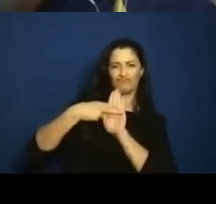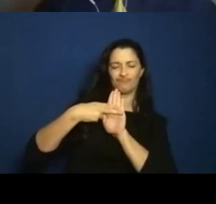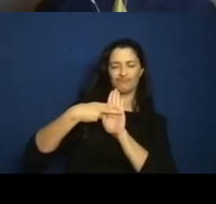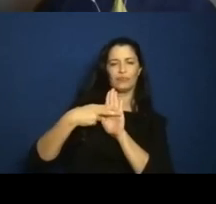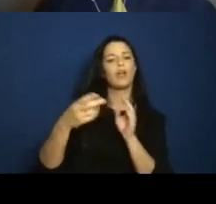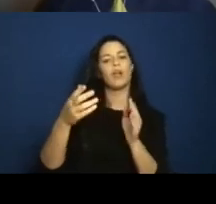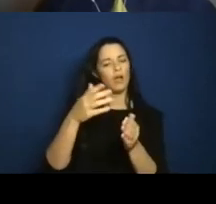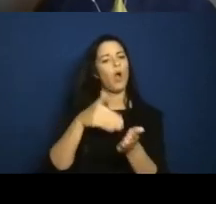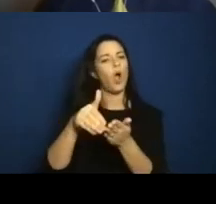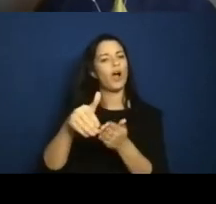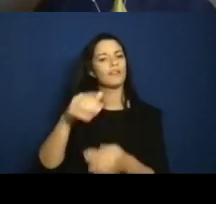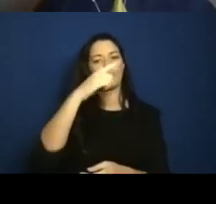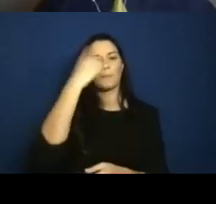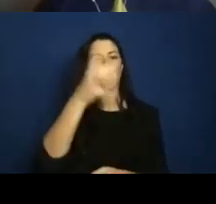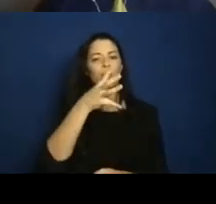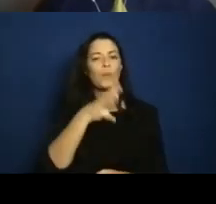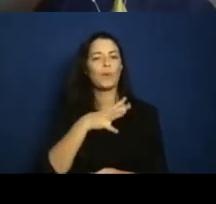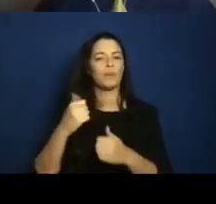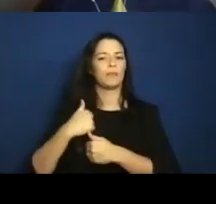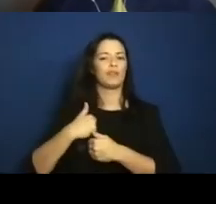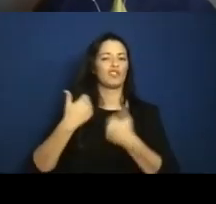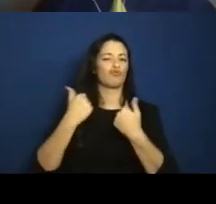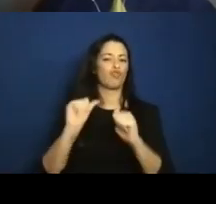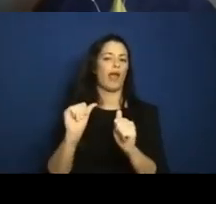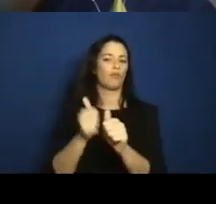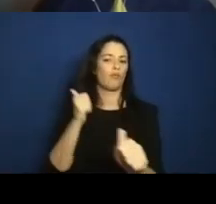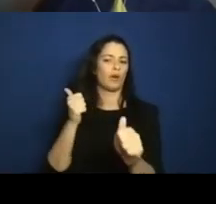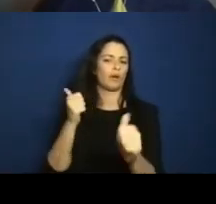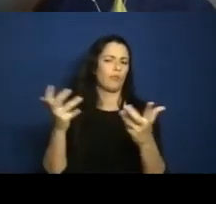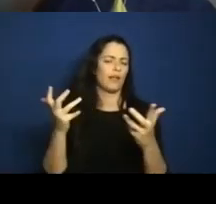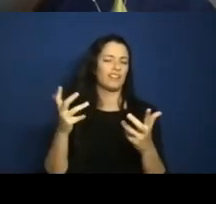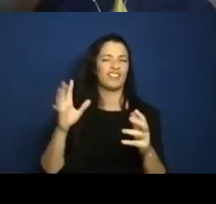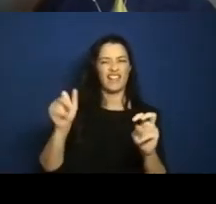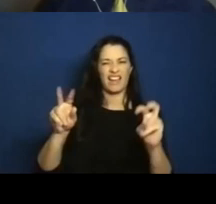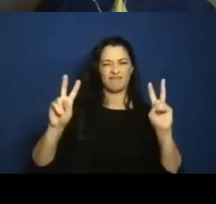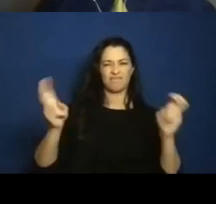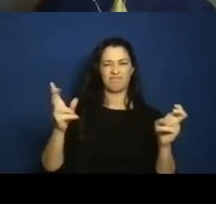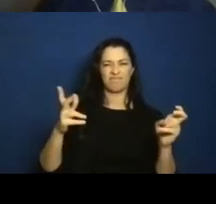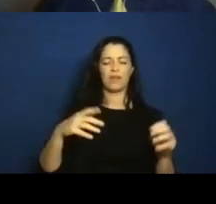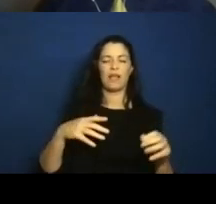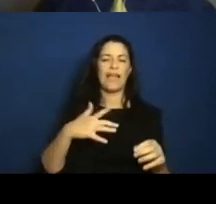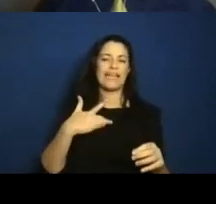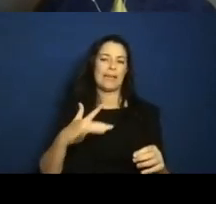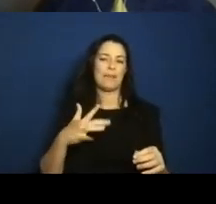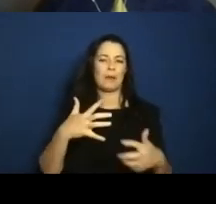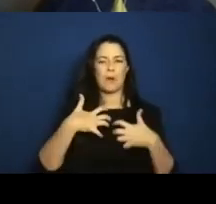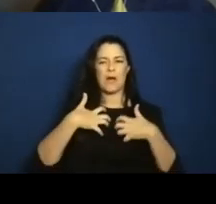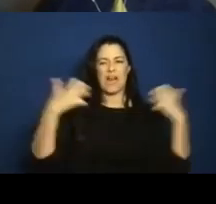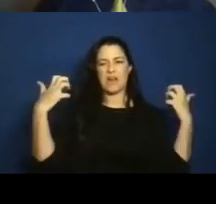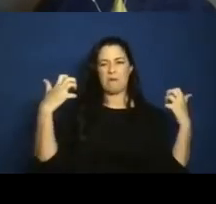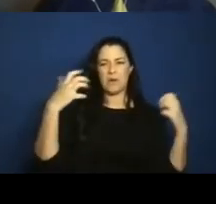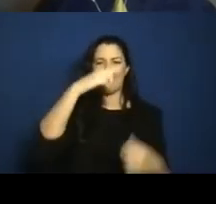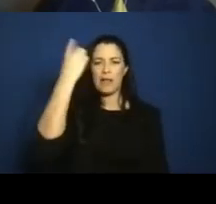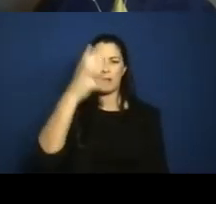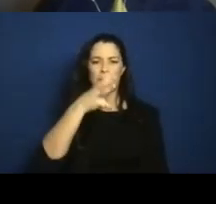military kind of try to avoid and tiptoe around is the angry Black woman. And of course, we know that's something that comes up a